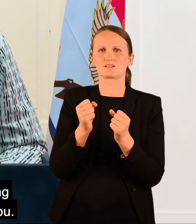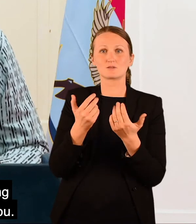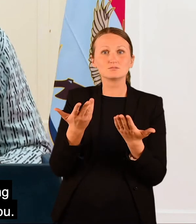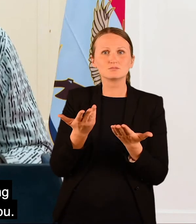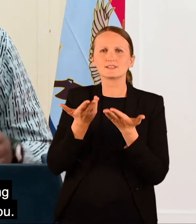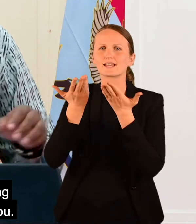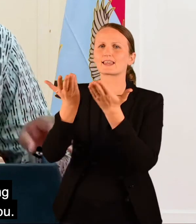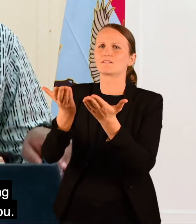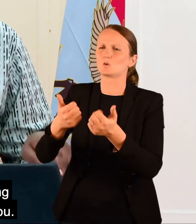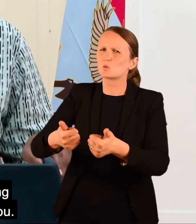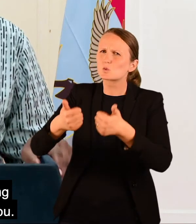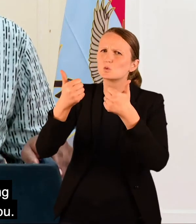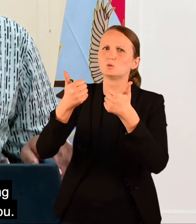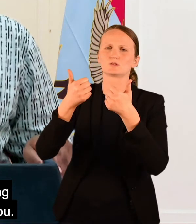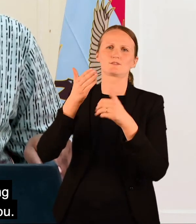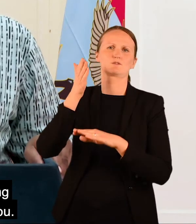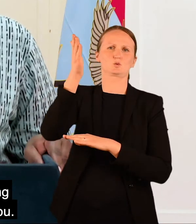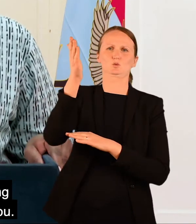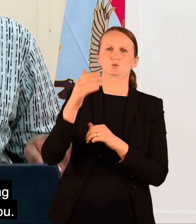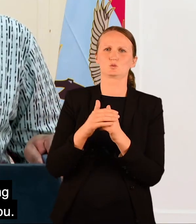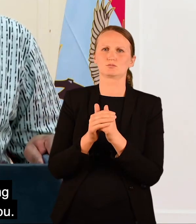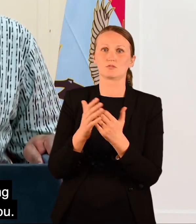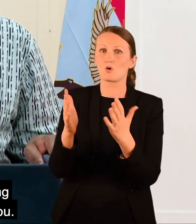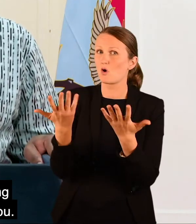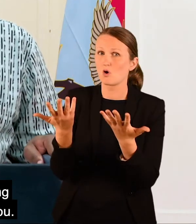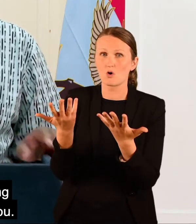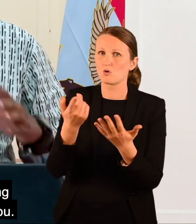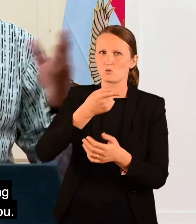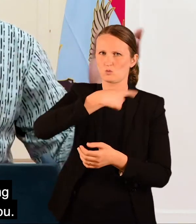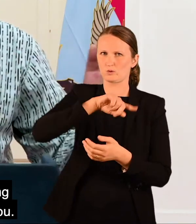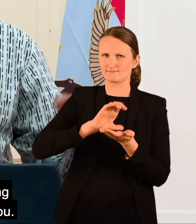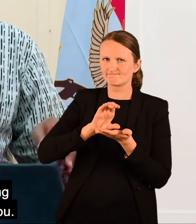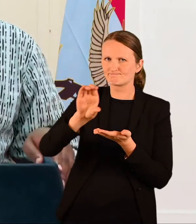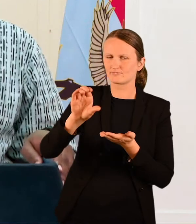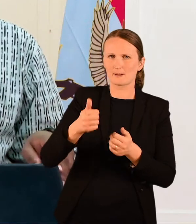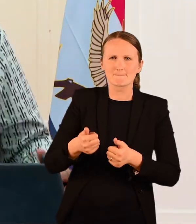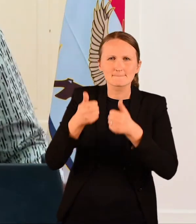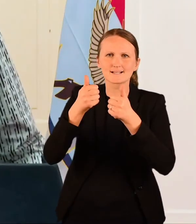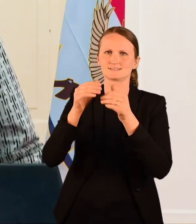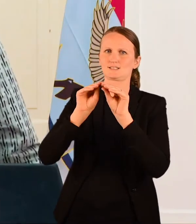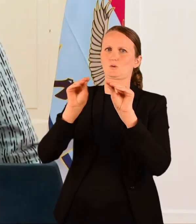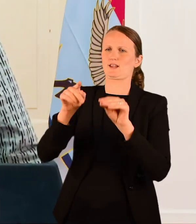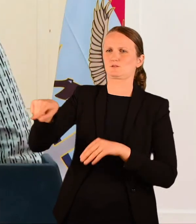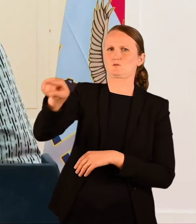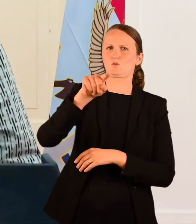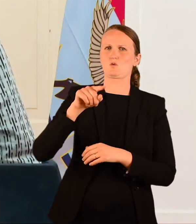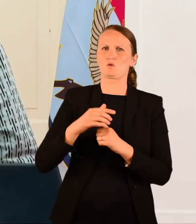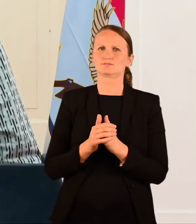that future by investing in the best education for all of you.